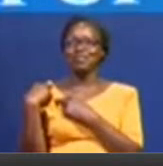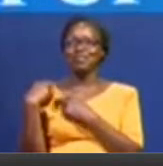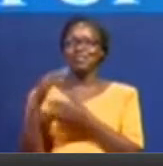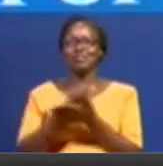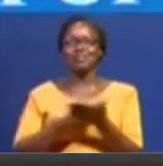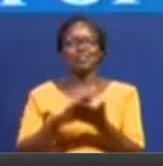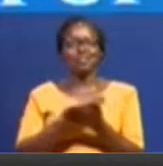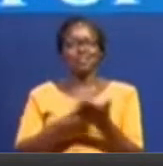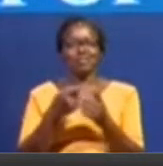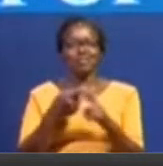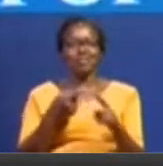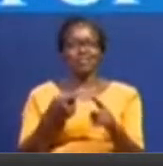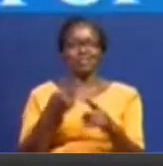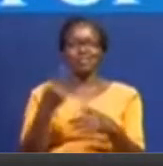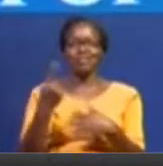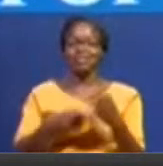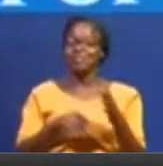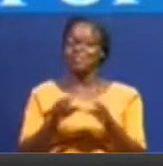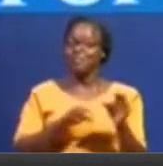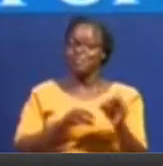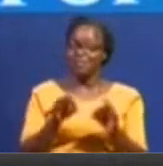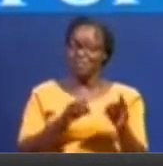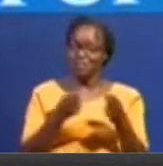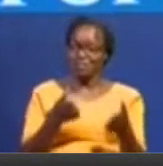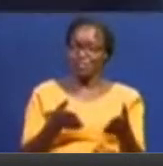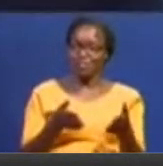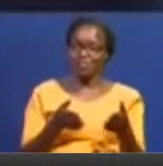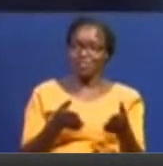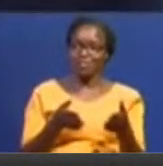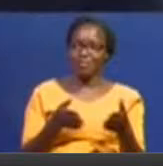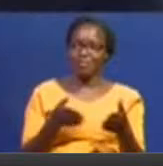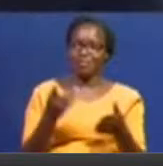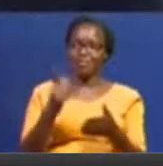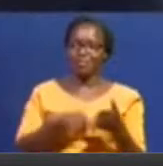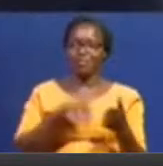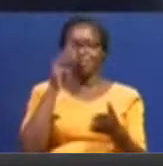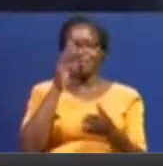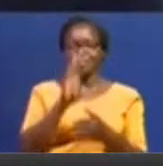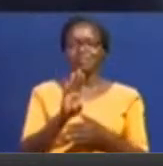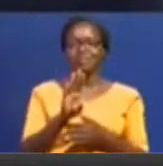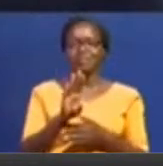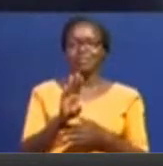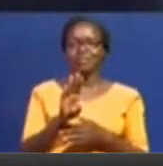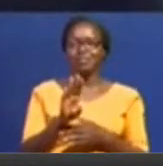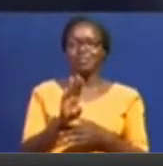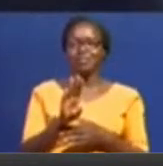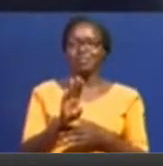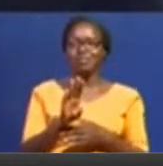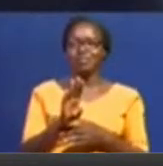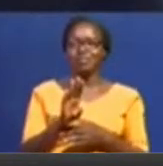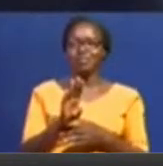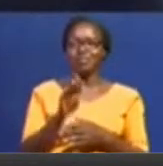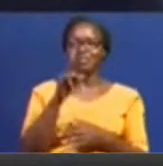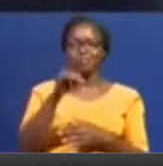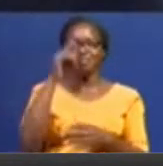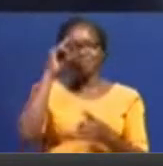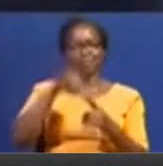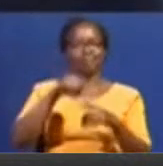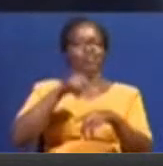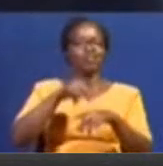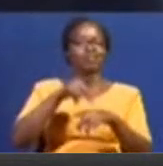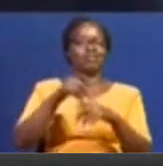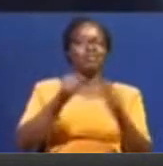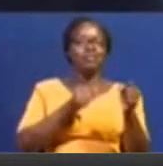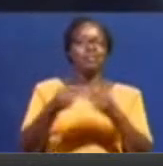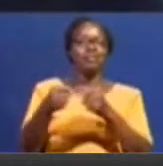Based from what you have described here, what will be your key principles and